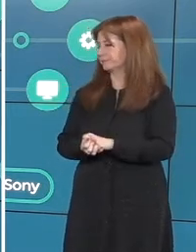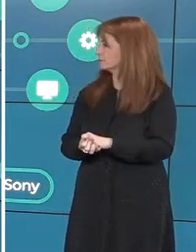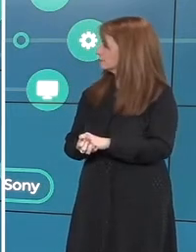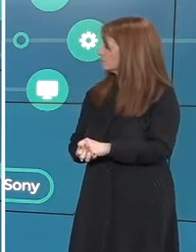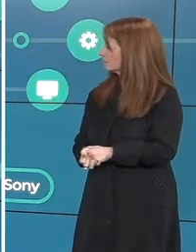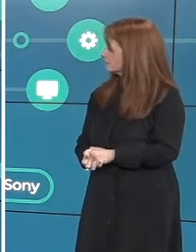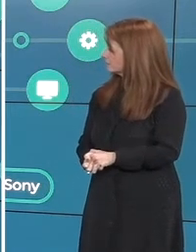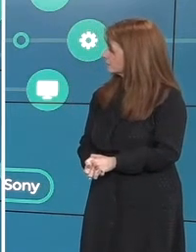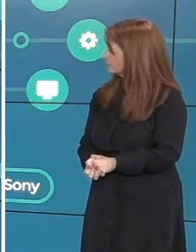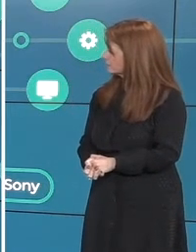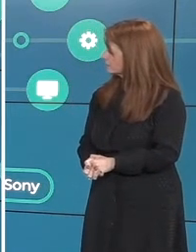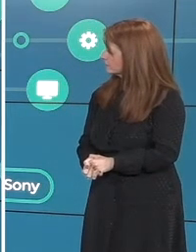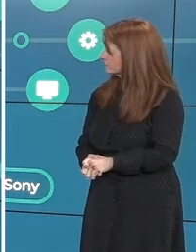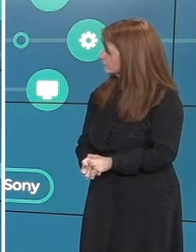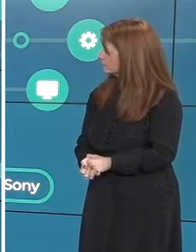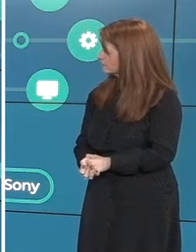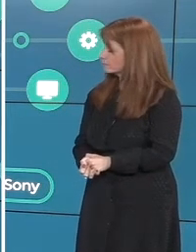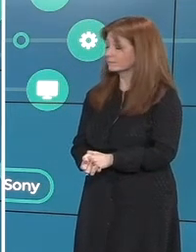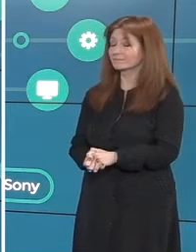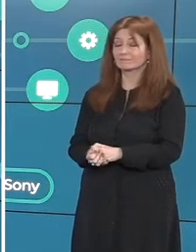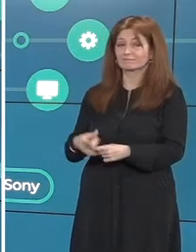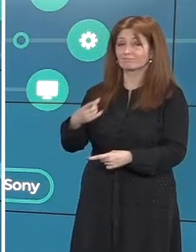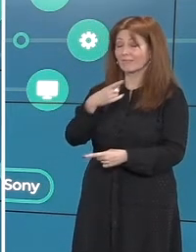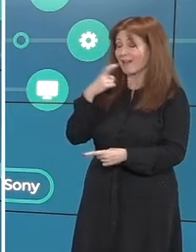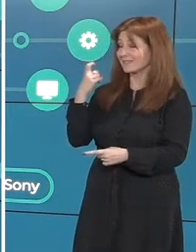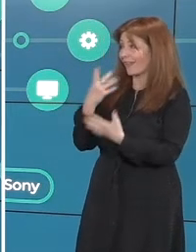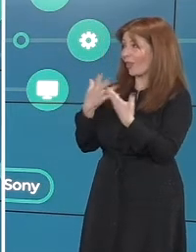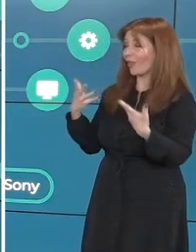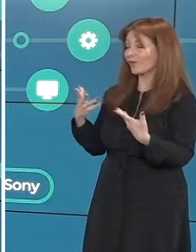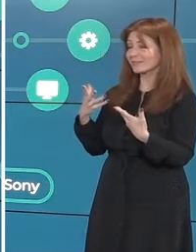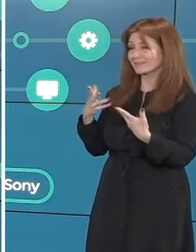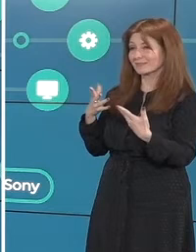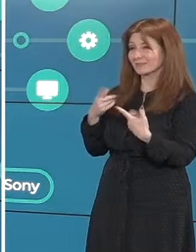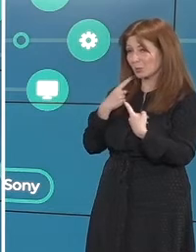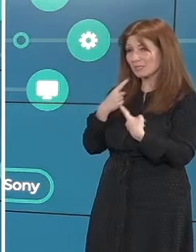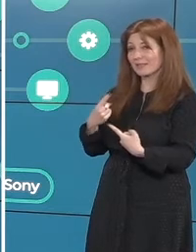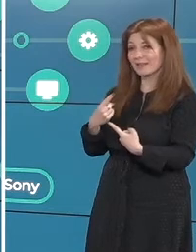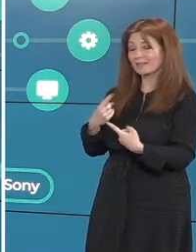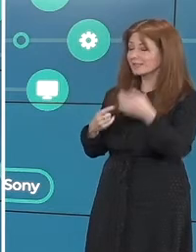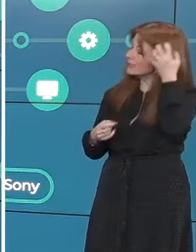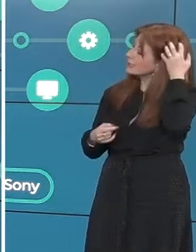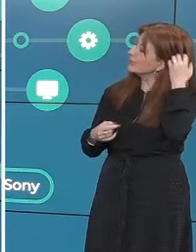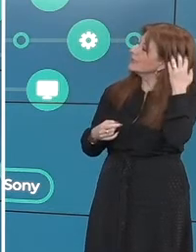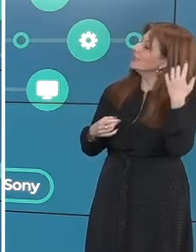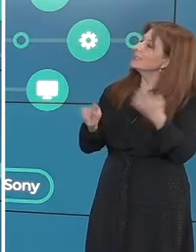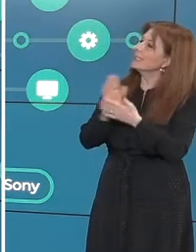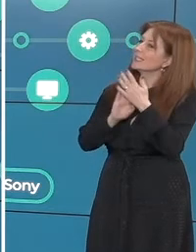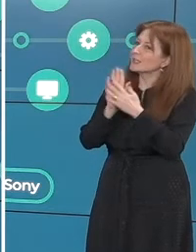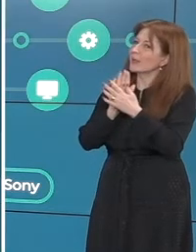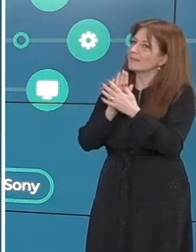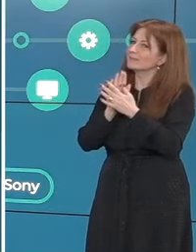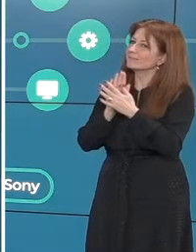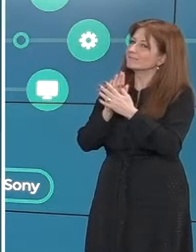think I get a lot of what you're saying with that, because I think there's an element around understanding whether to come